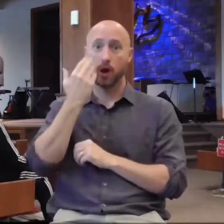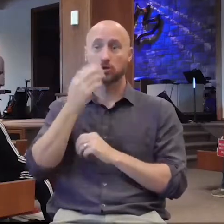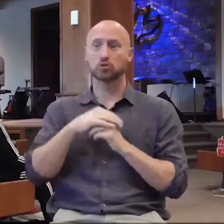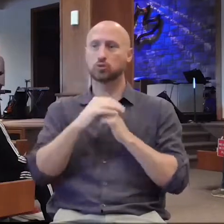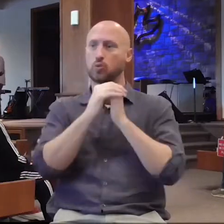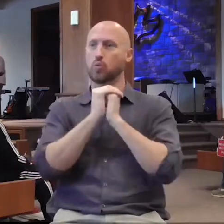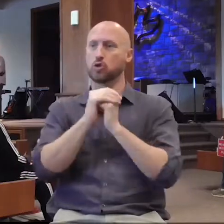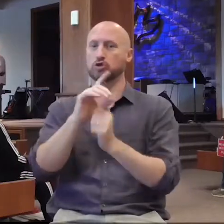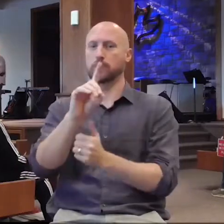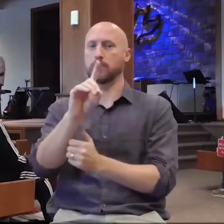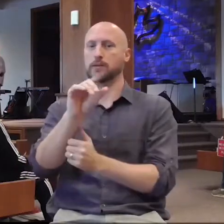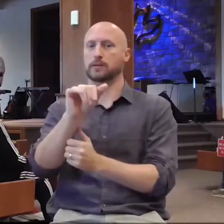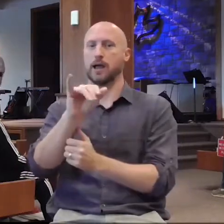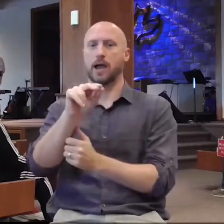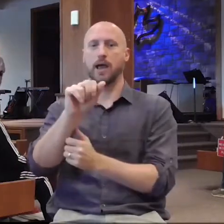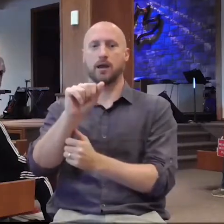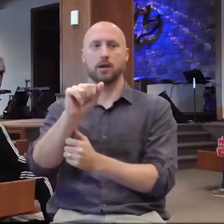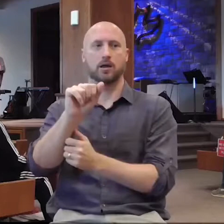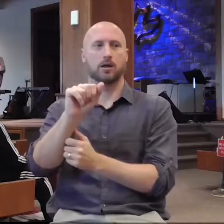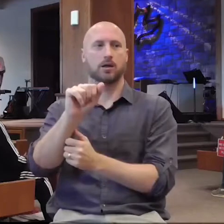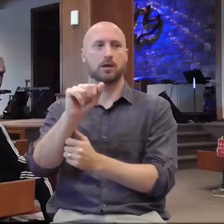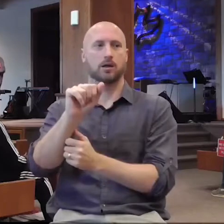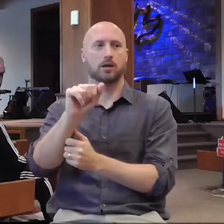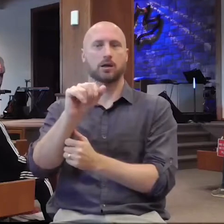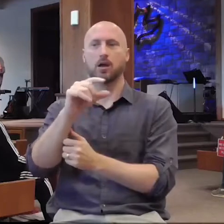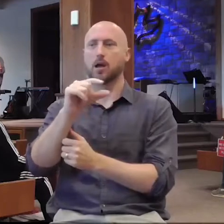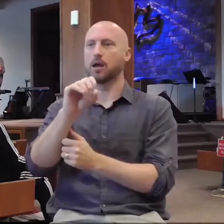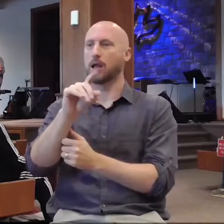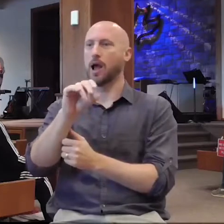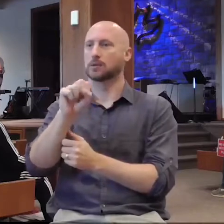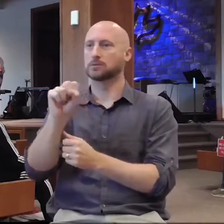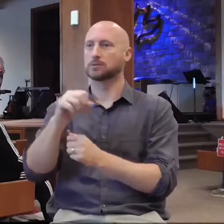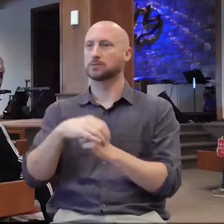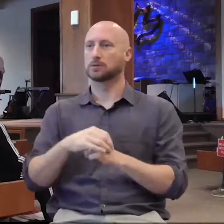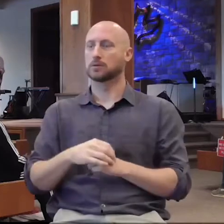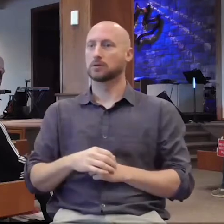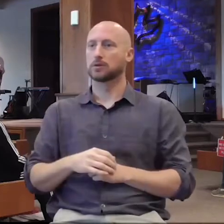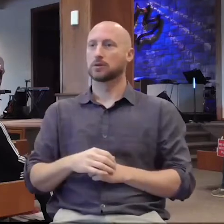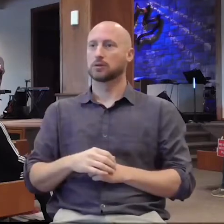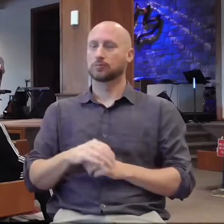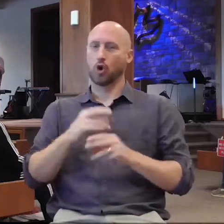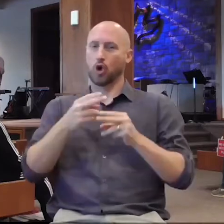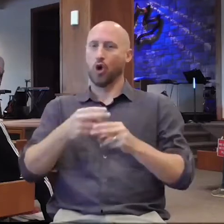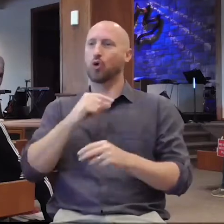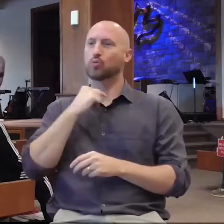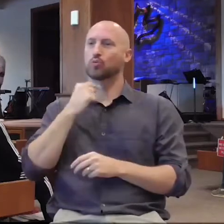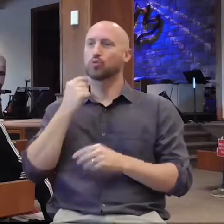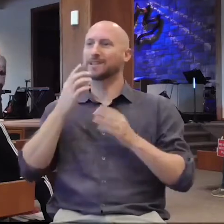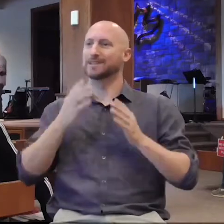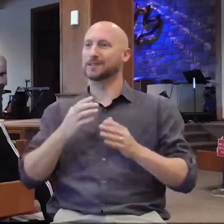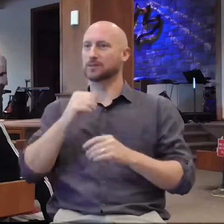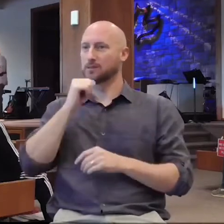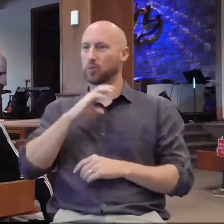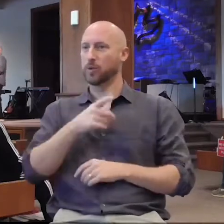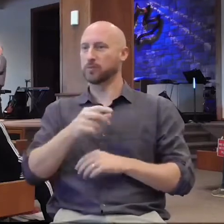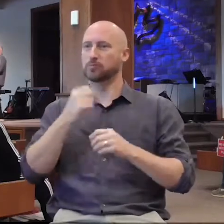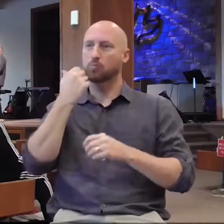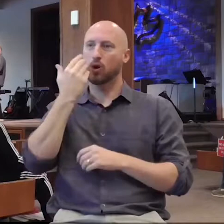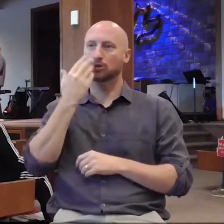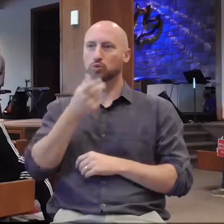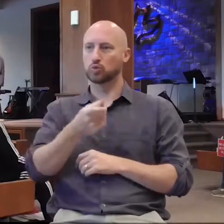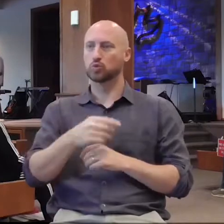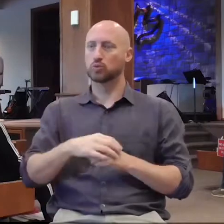Diana. They were considered priestesses. So the crazy environment that this Ephesian church is in is relative to all of that too.